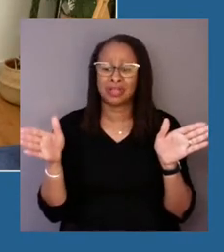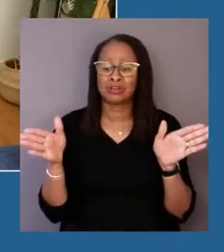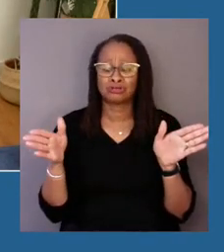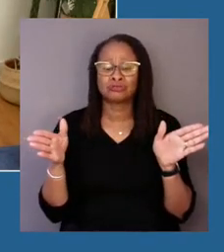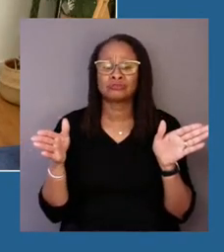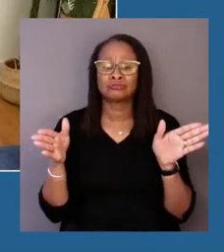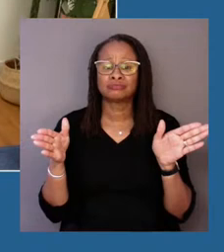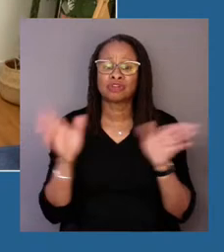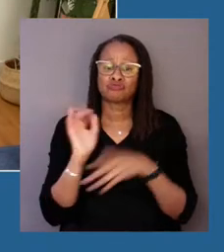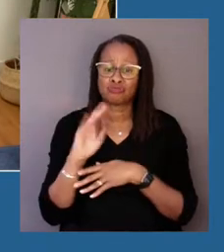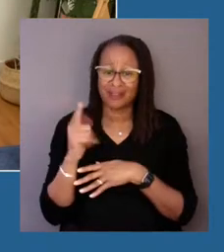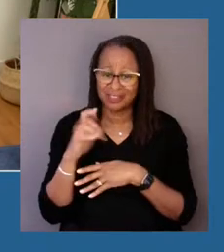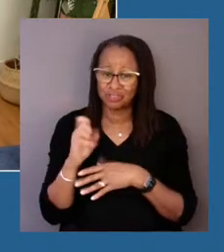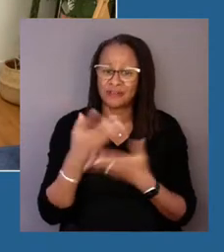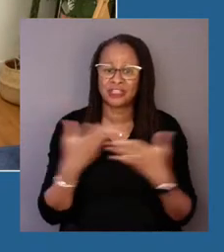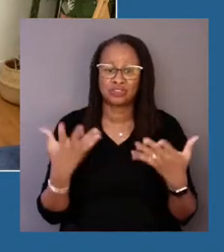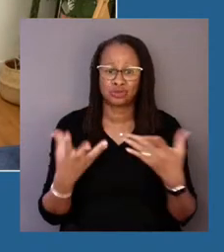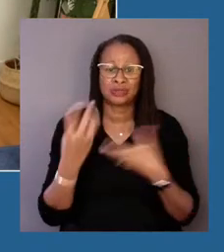we get energy from.